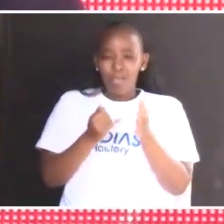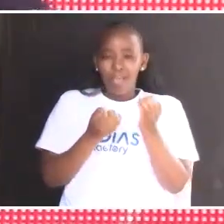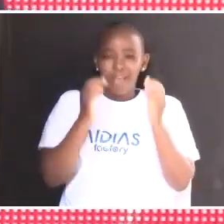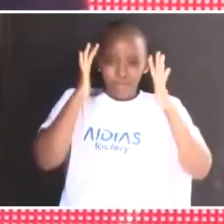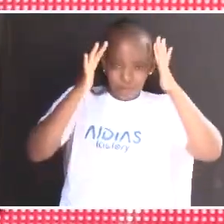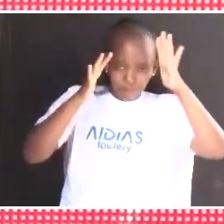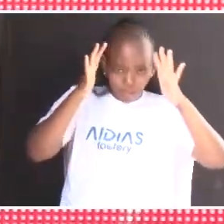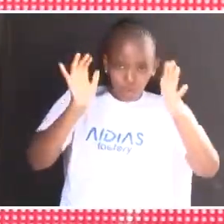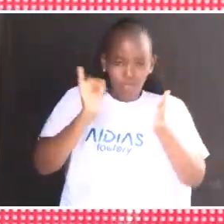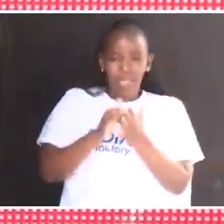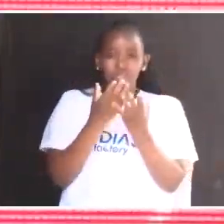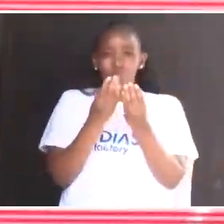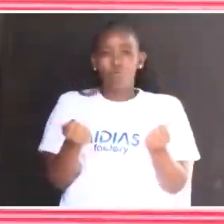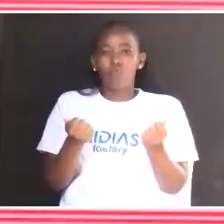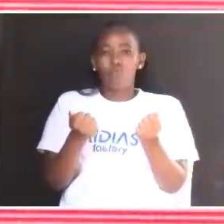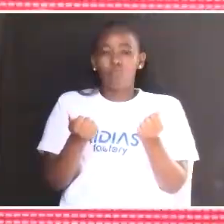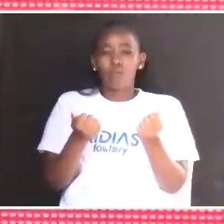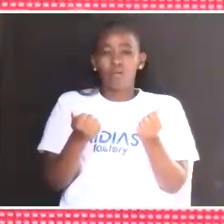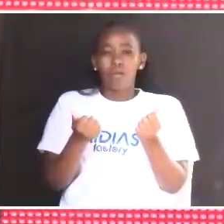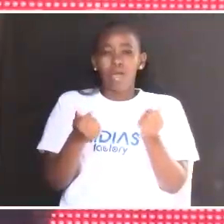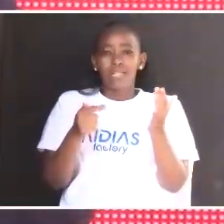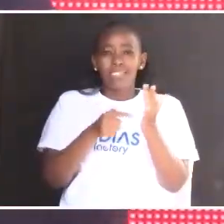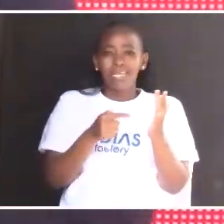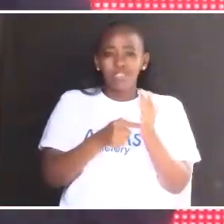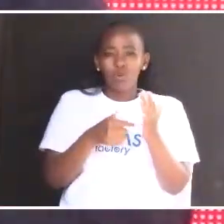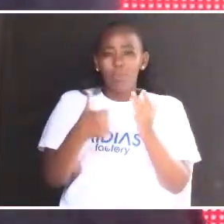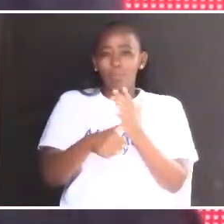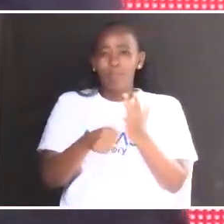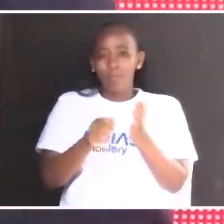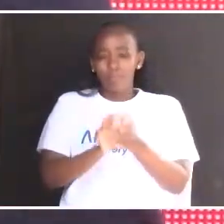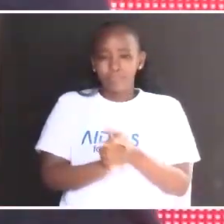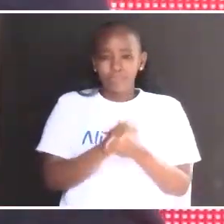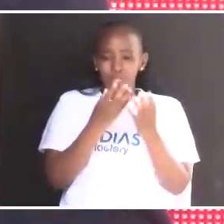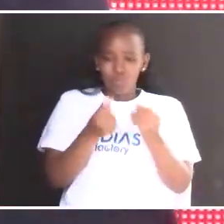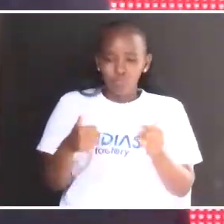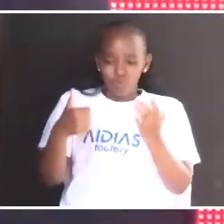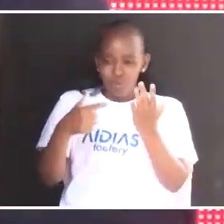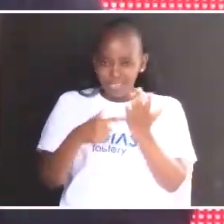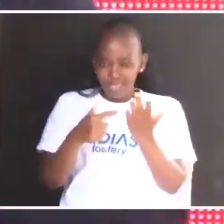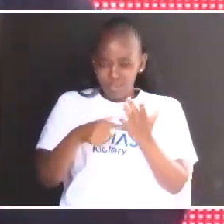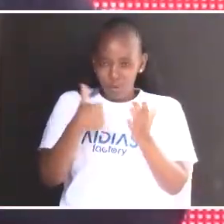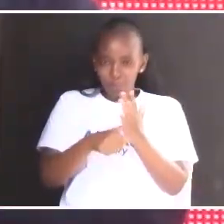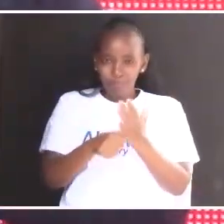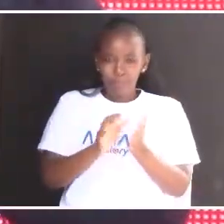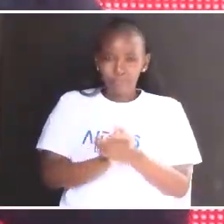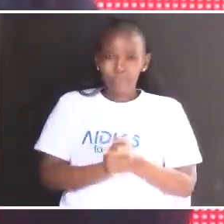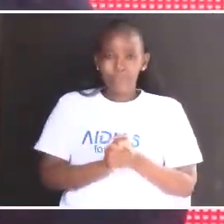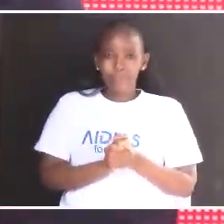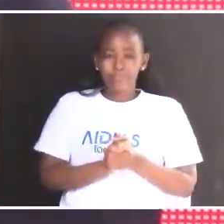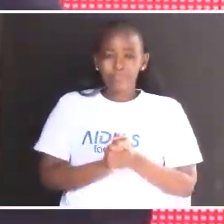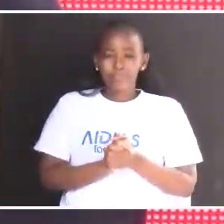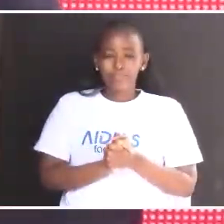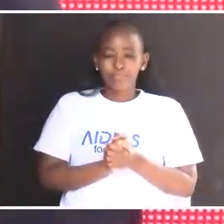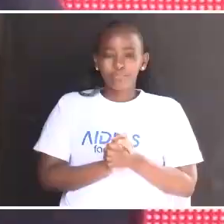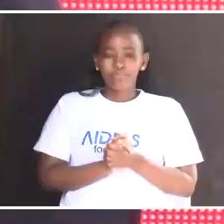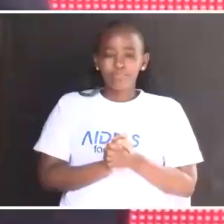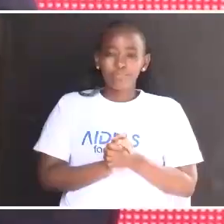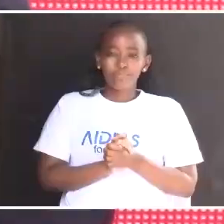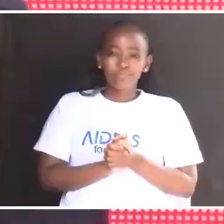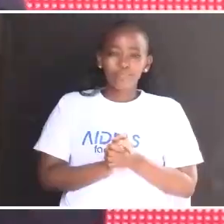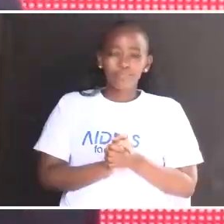innovations that solve a technical problem, a solution to a technical problem. Trademarks, I've said, are